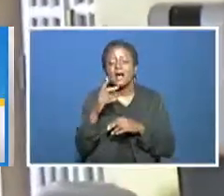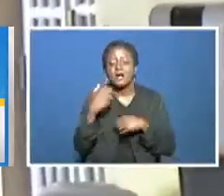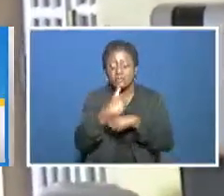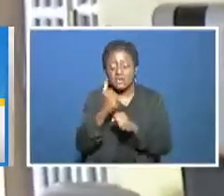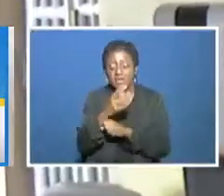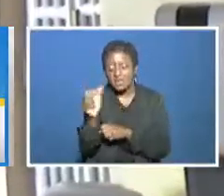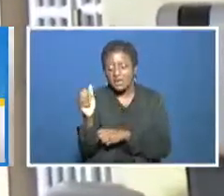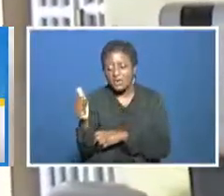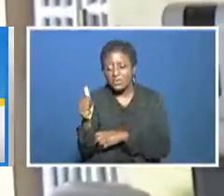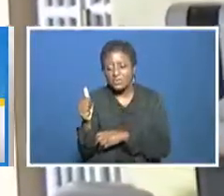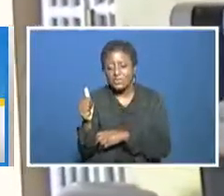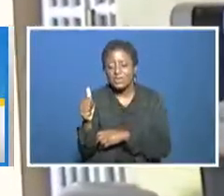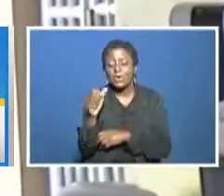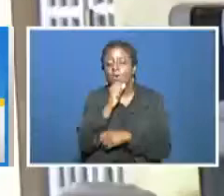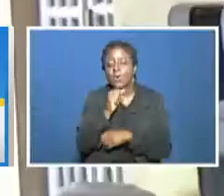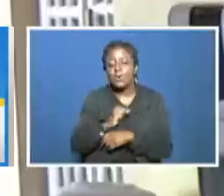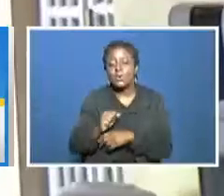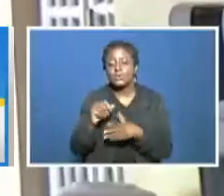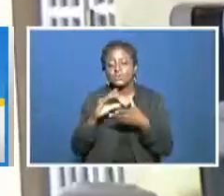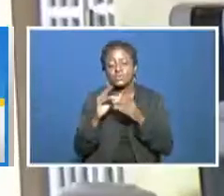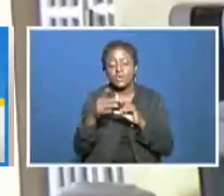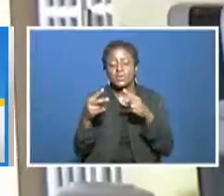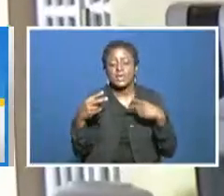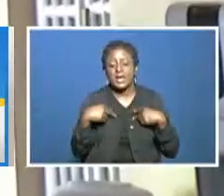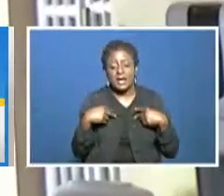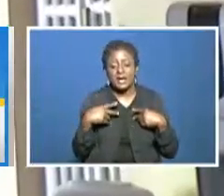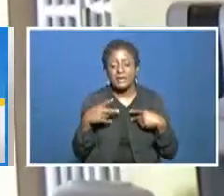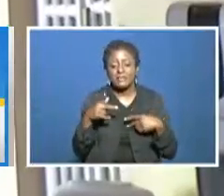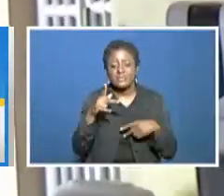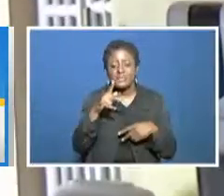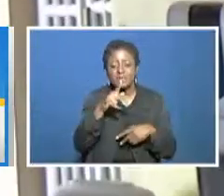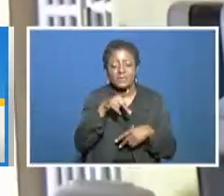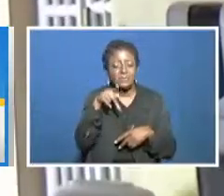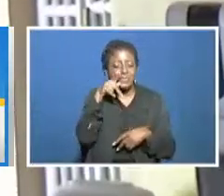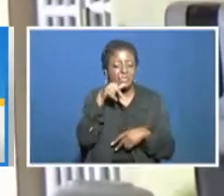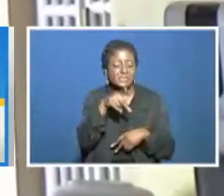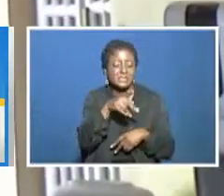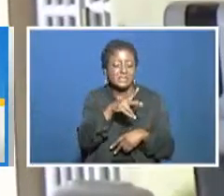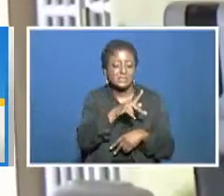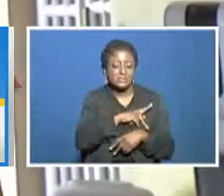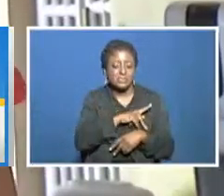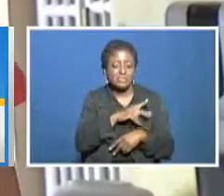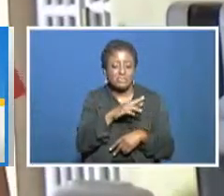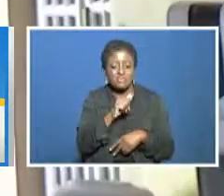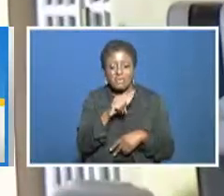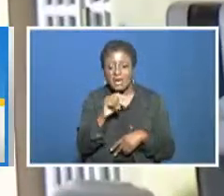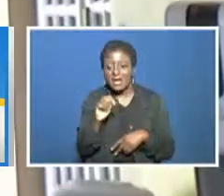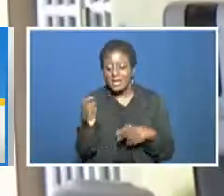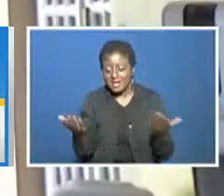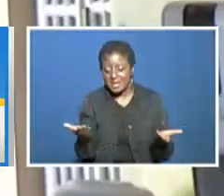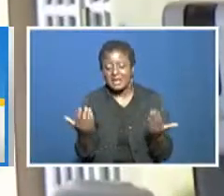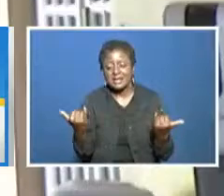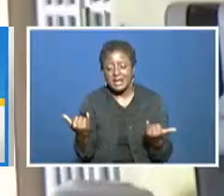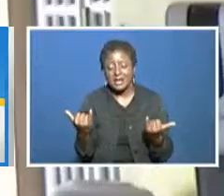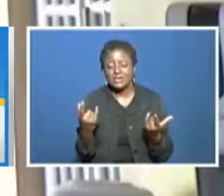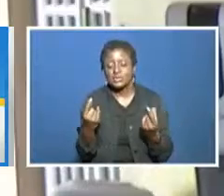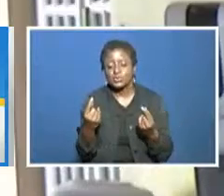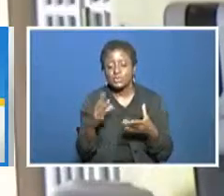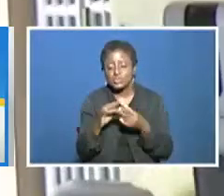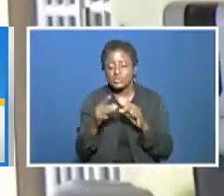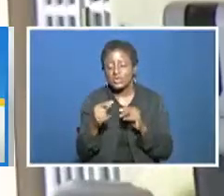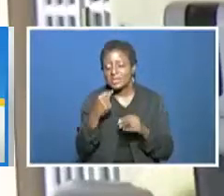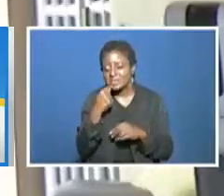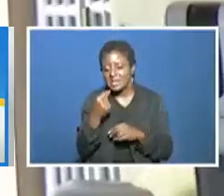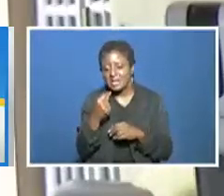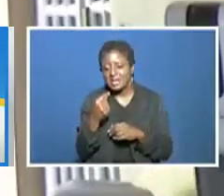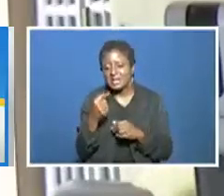have Princess Pratt here right now doing a whole storytelling session with them. They're going to be making books with Sonia